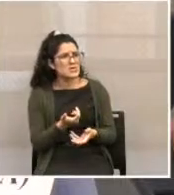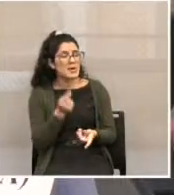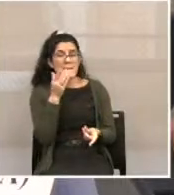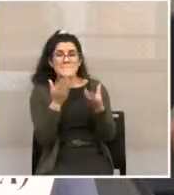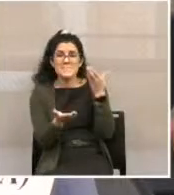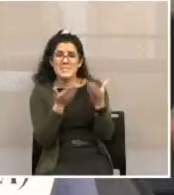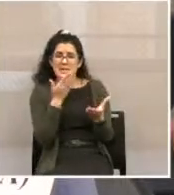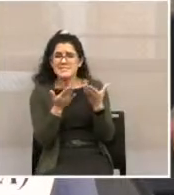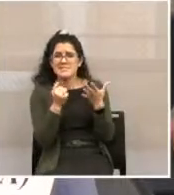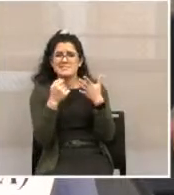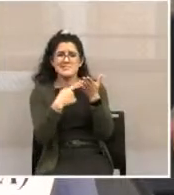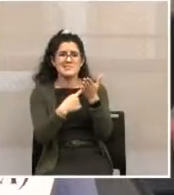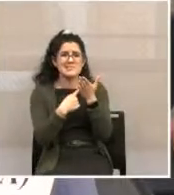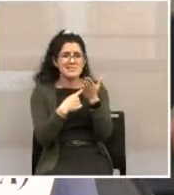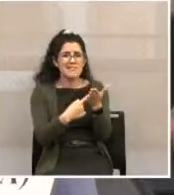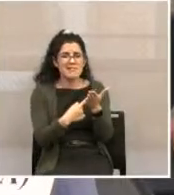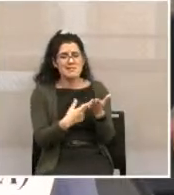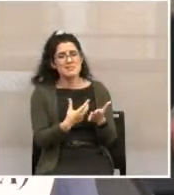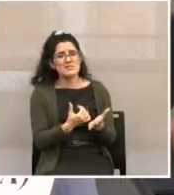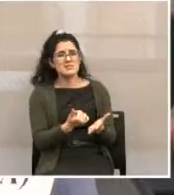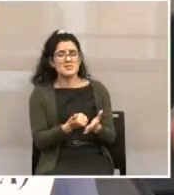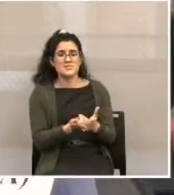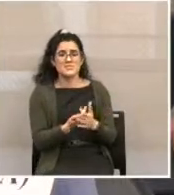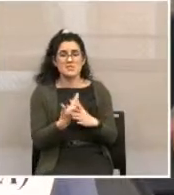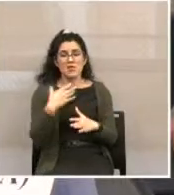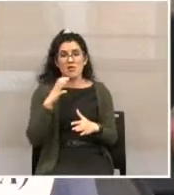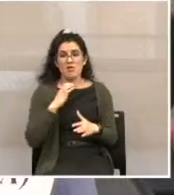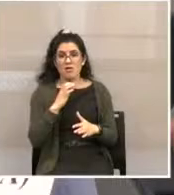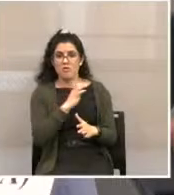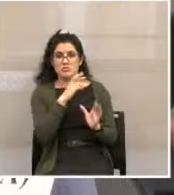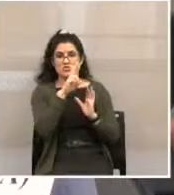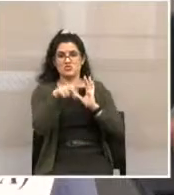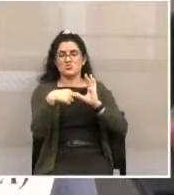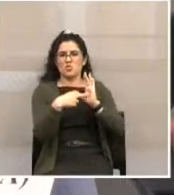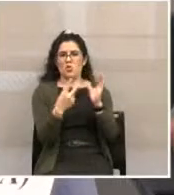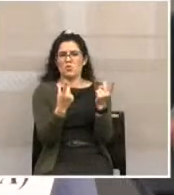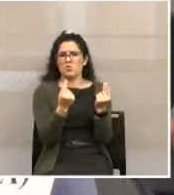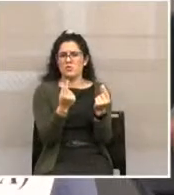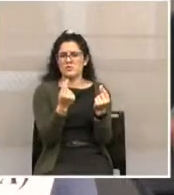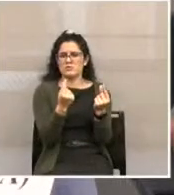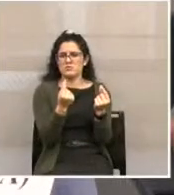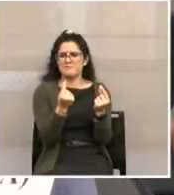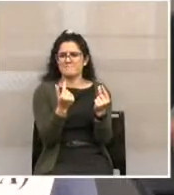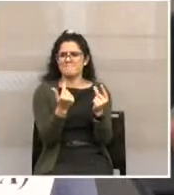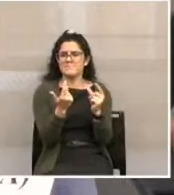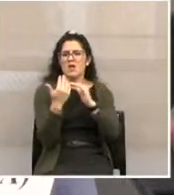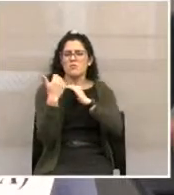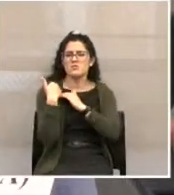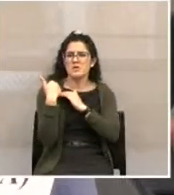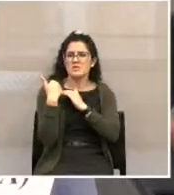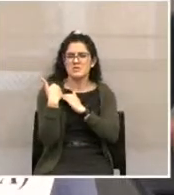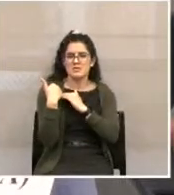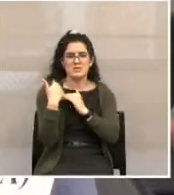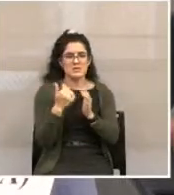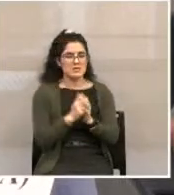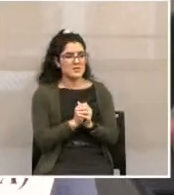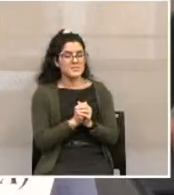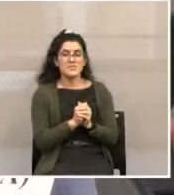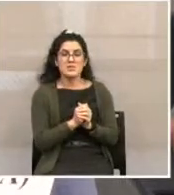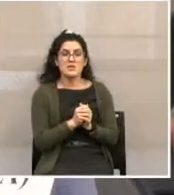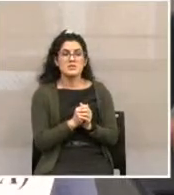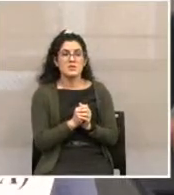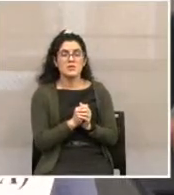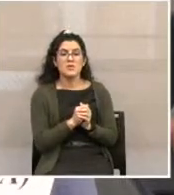shed some light on Congress's role. We have, as a Congressional Hispanic Caucus, have